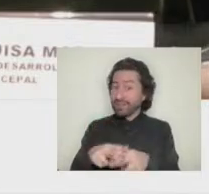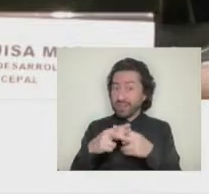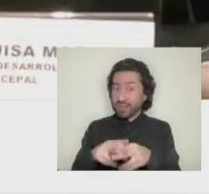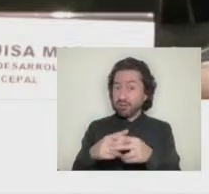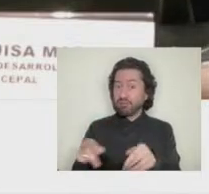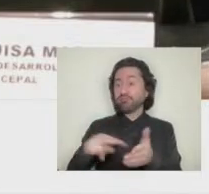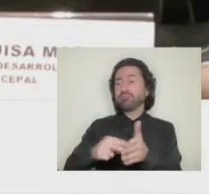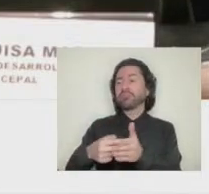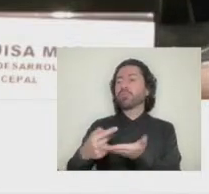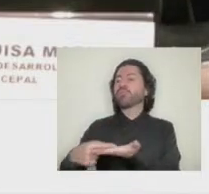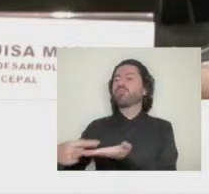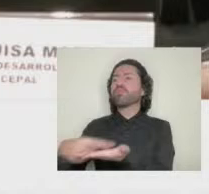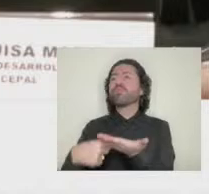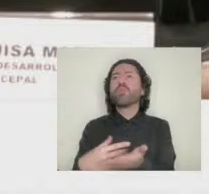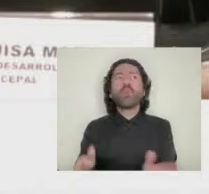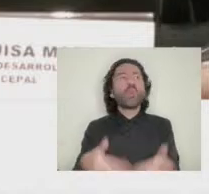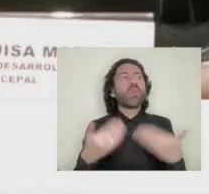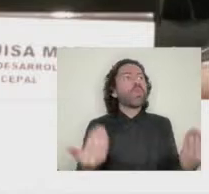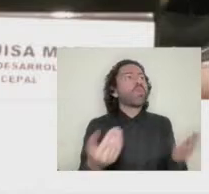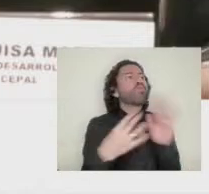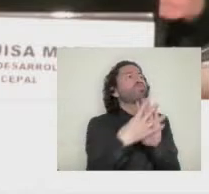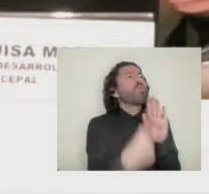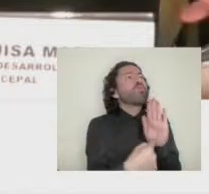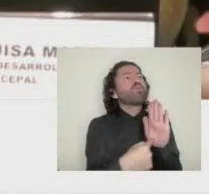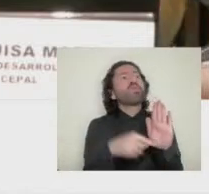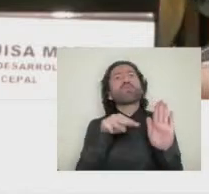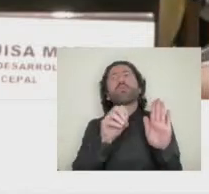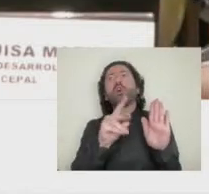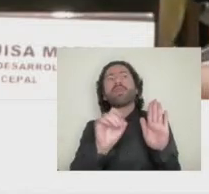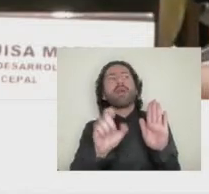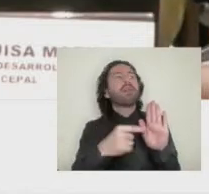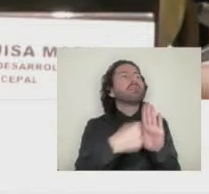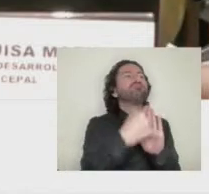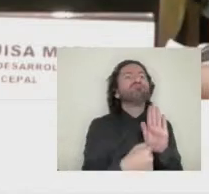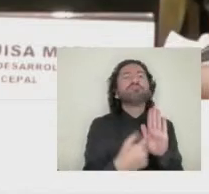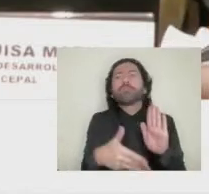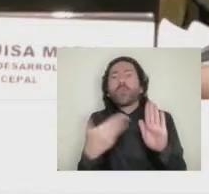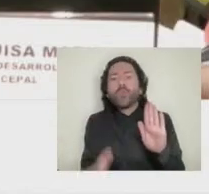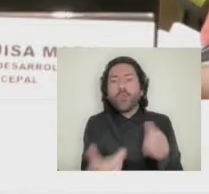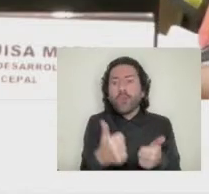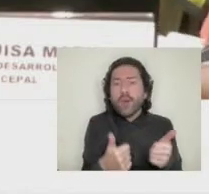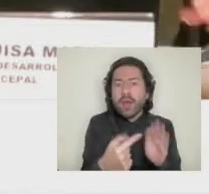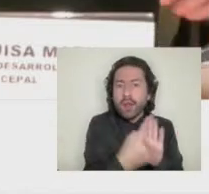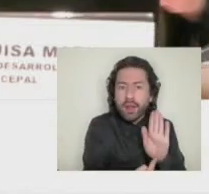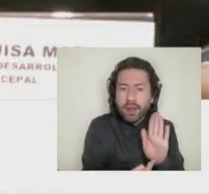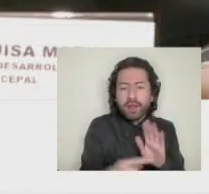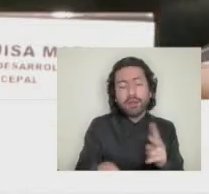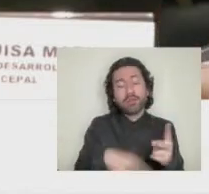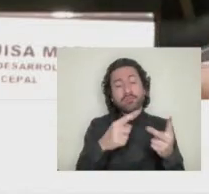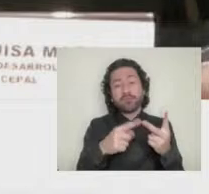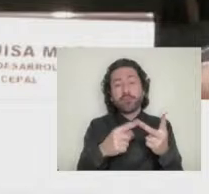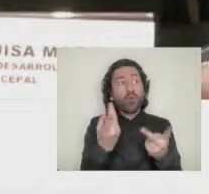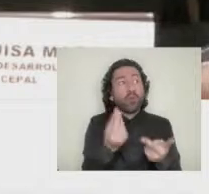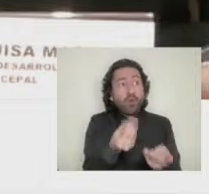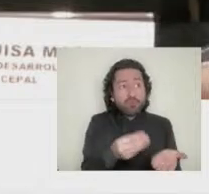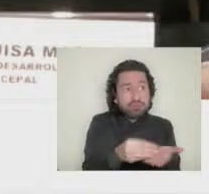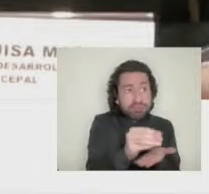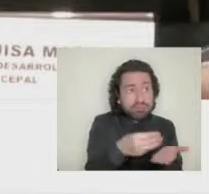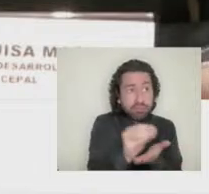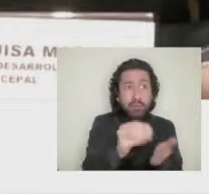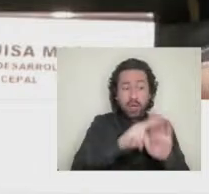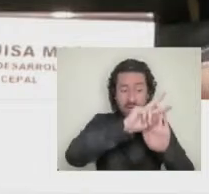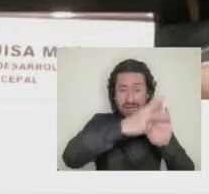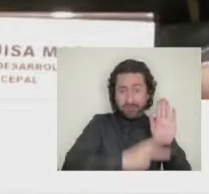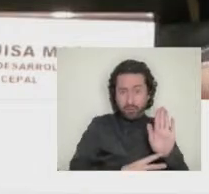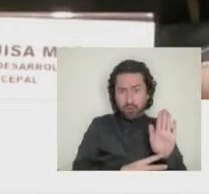dimension, which is the discussion on the model that we want to establish, but the financial dimension also in terms of the cost